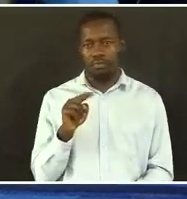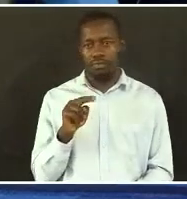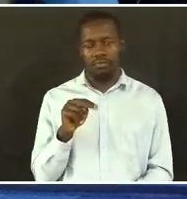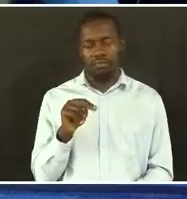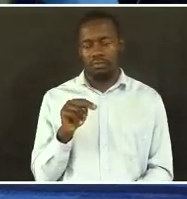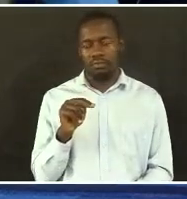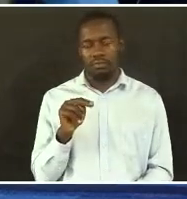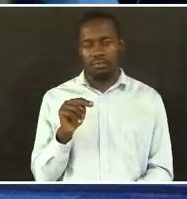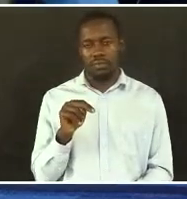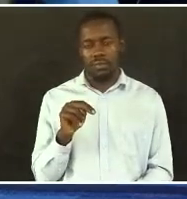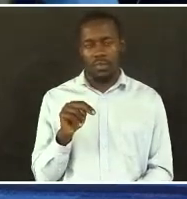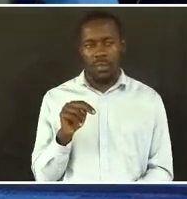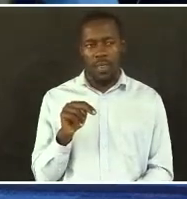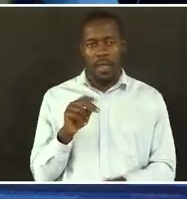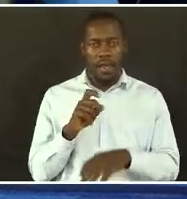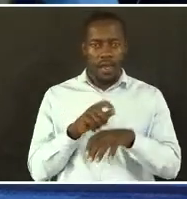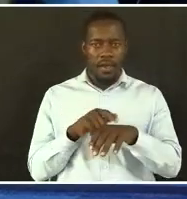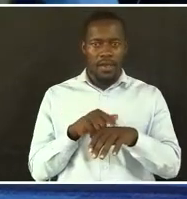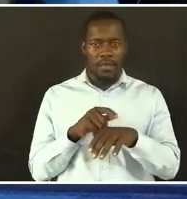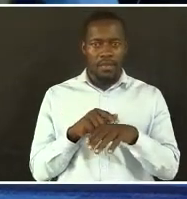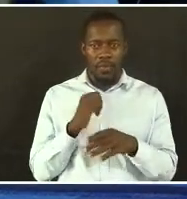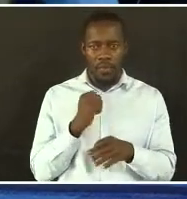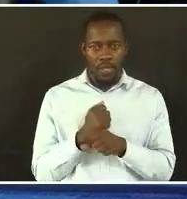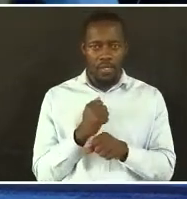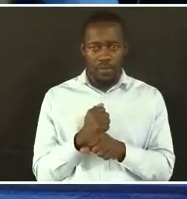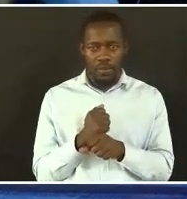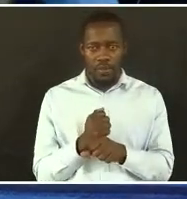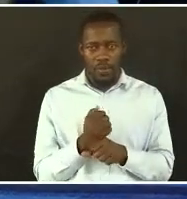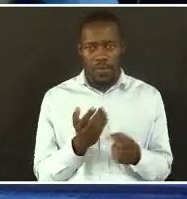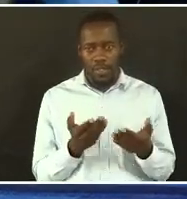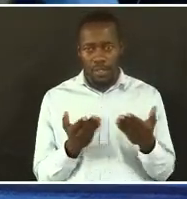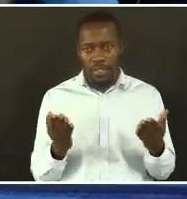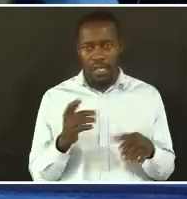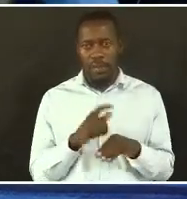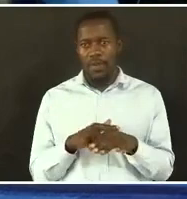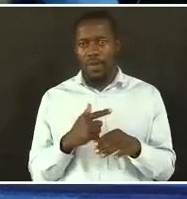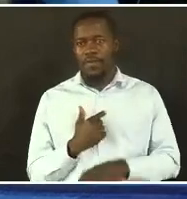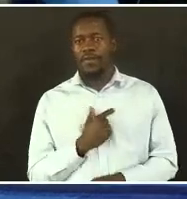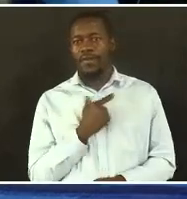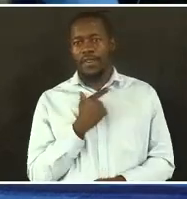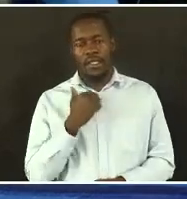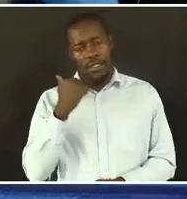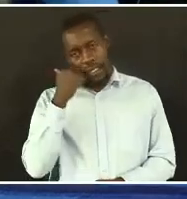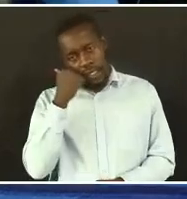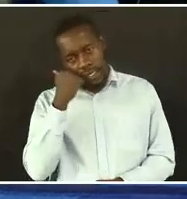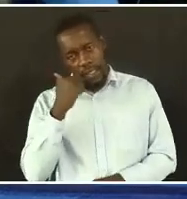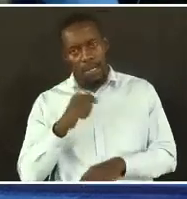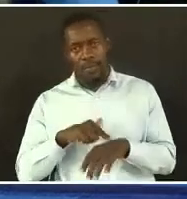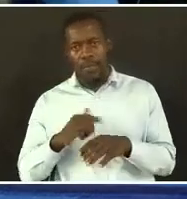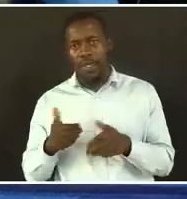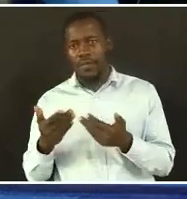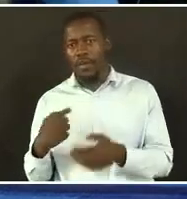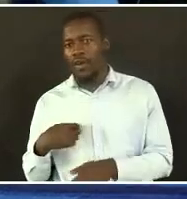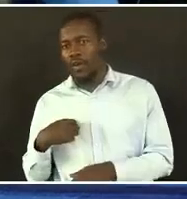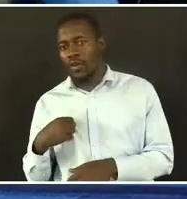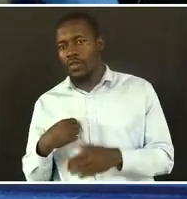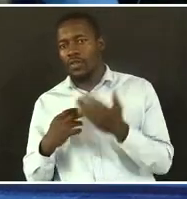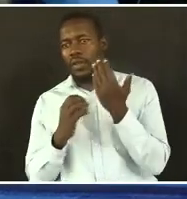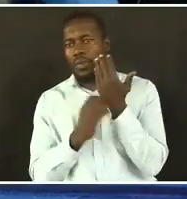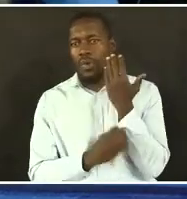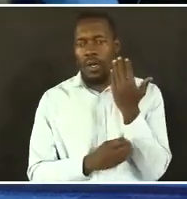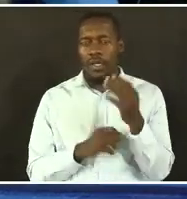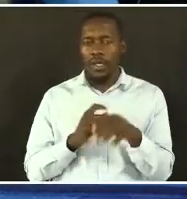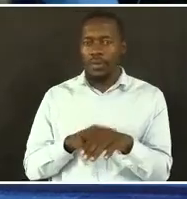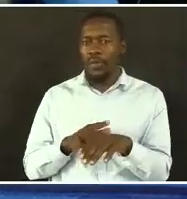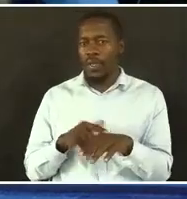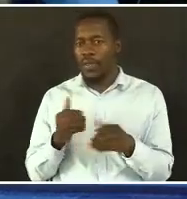this, we seek to attend to the sick. We seek to attend to the relatives. And have